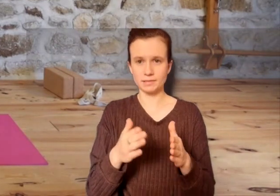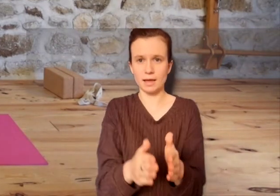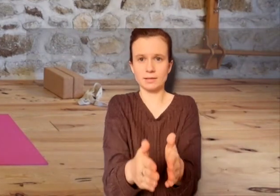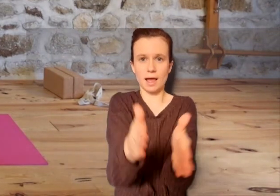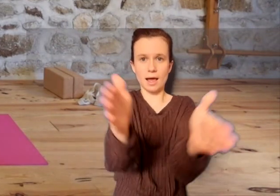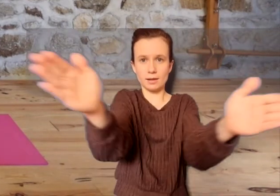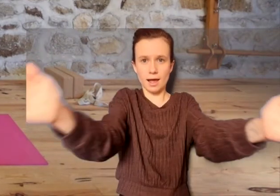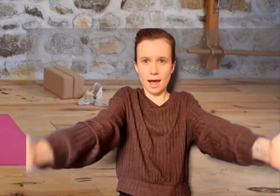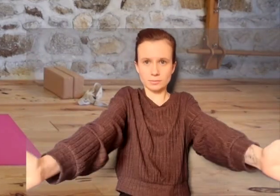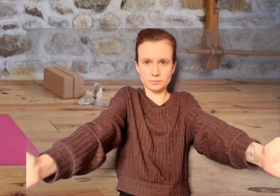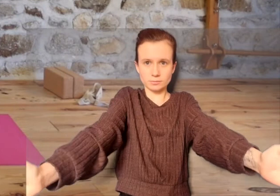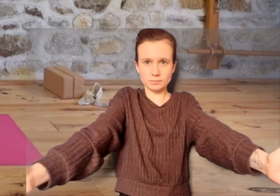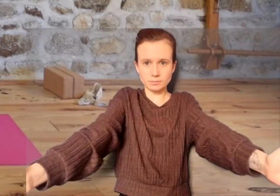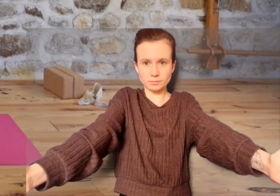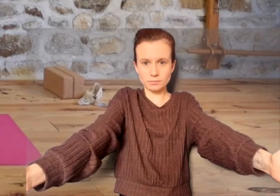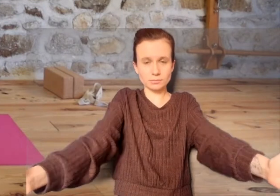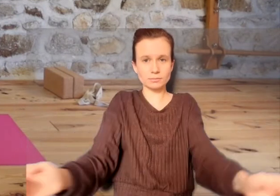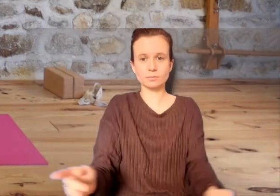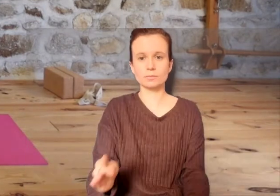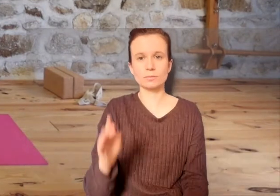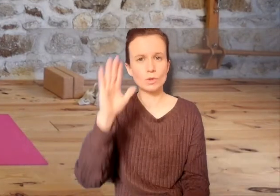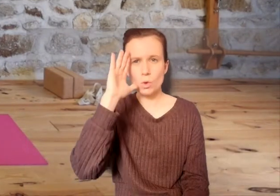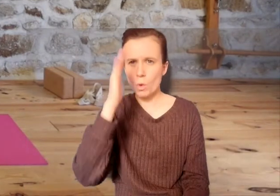we're going to take those legs out to the sides, yeah?